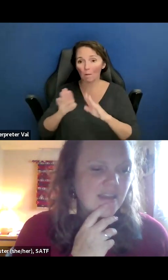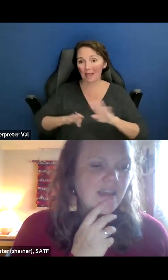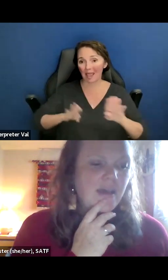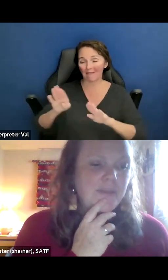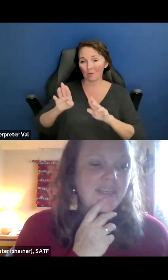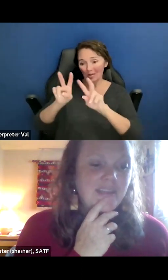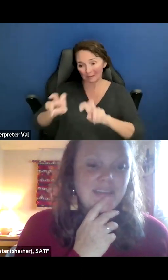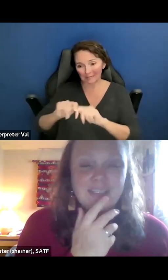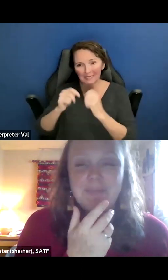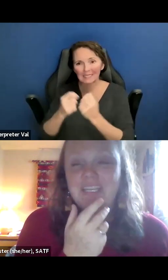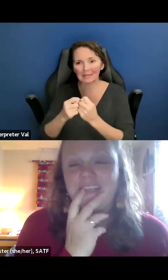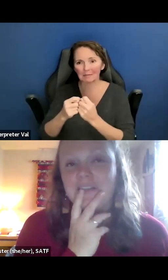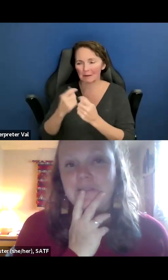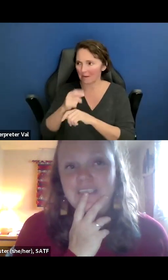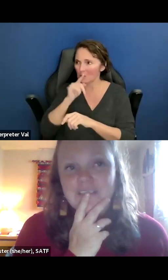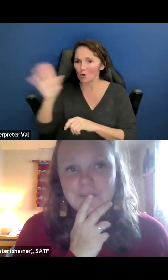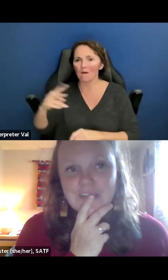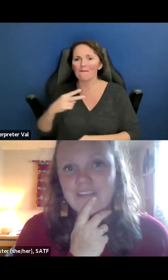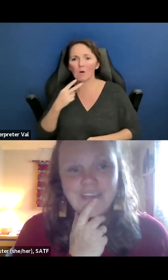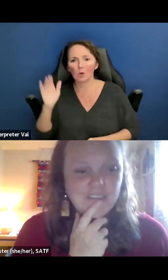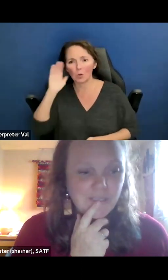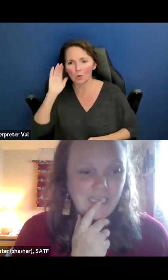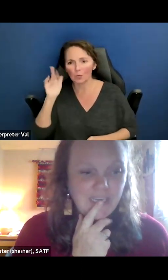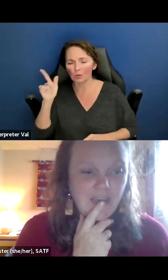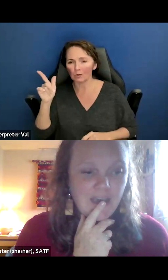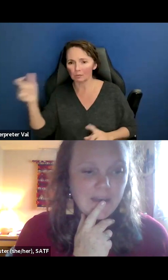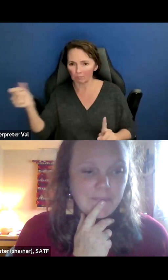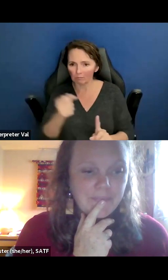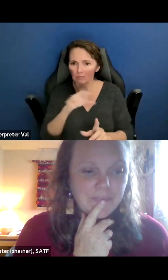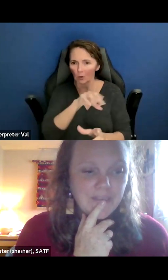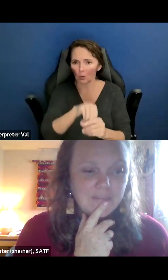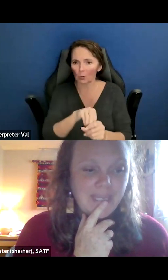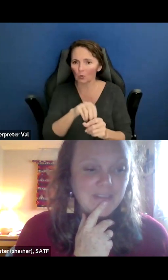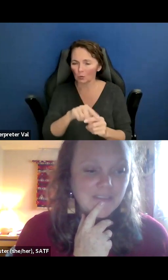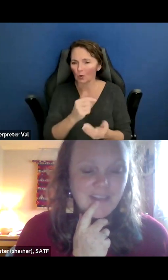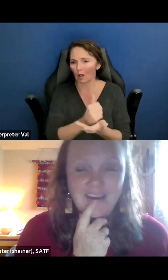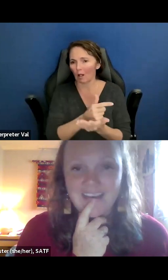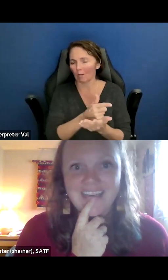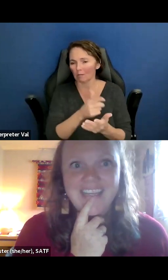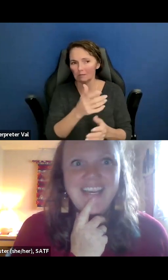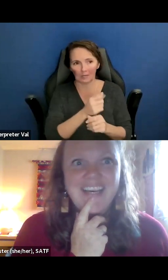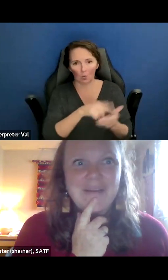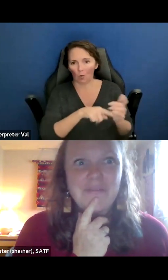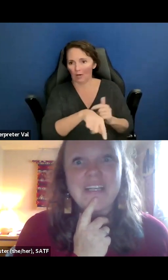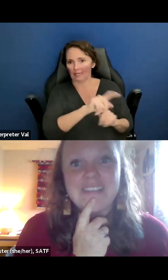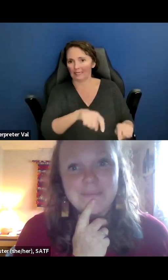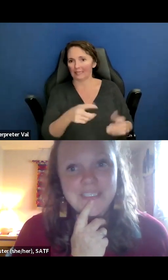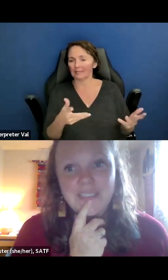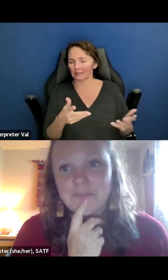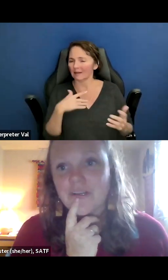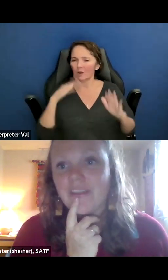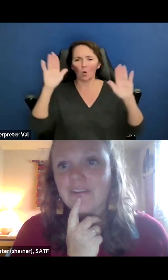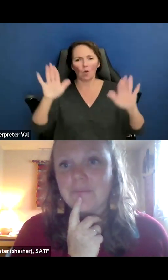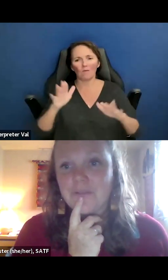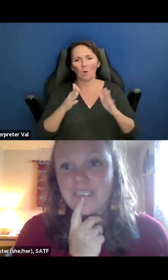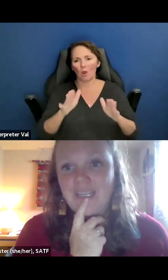services. It could be including these folks on advisory panels, on threat assessment